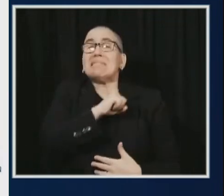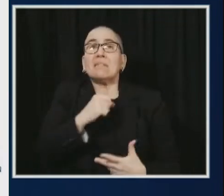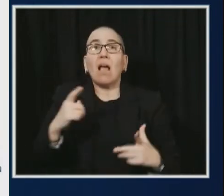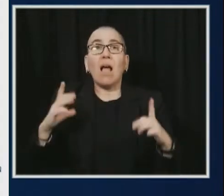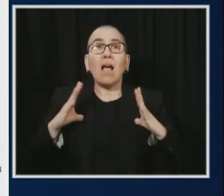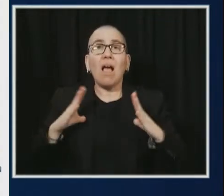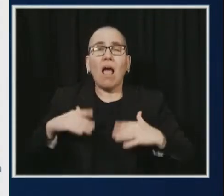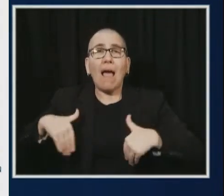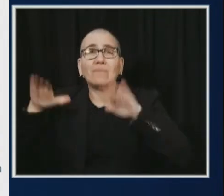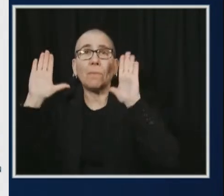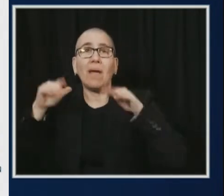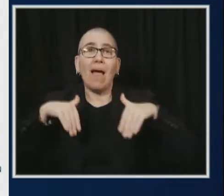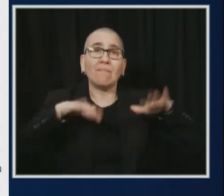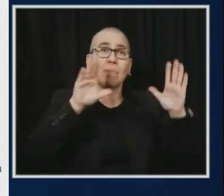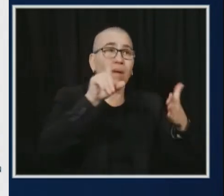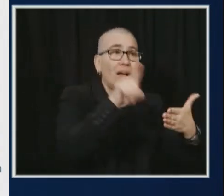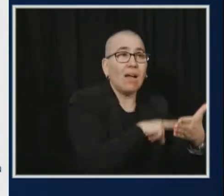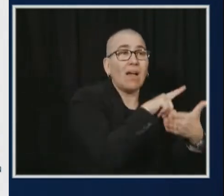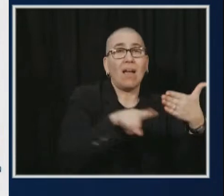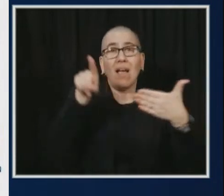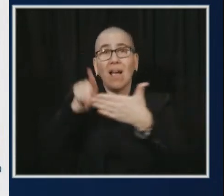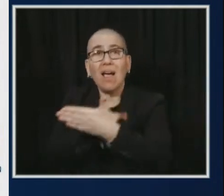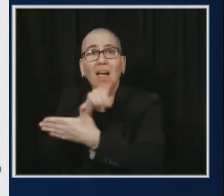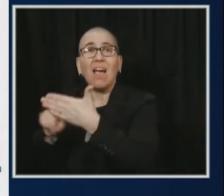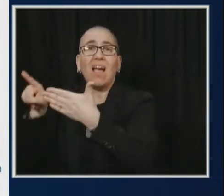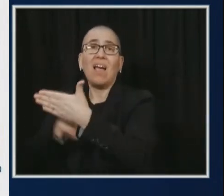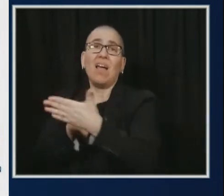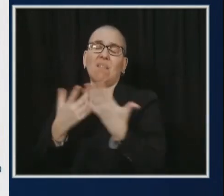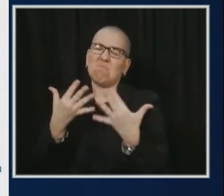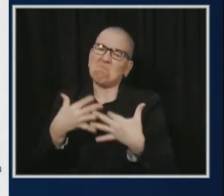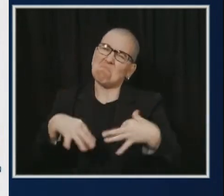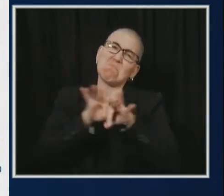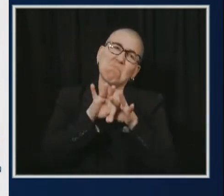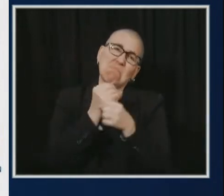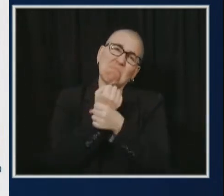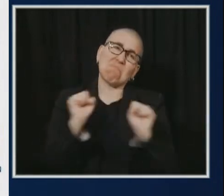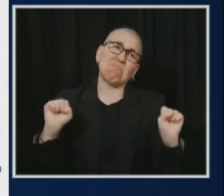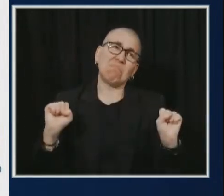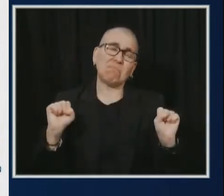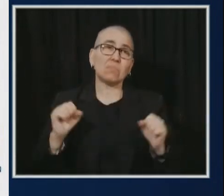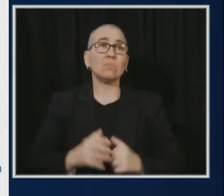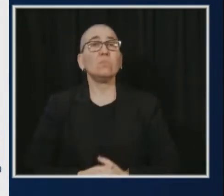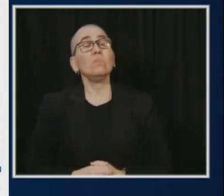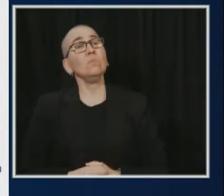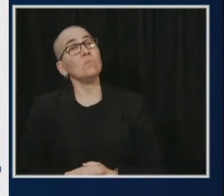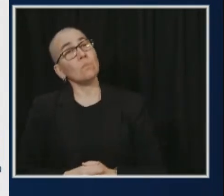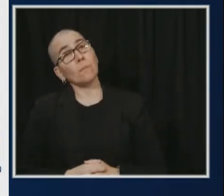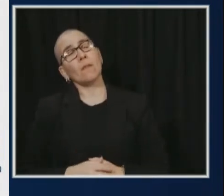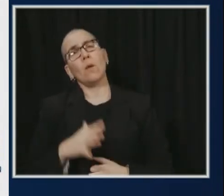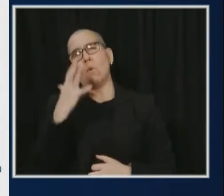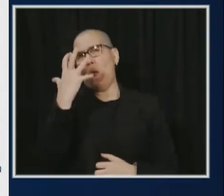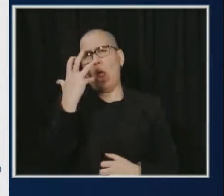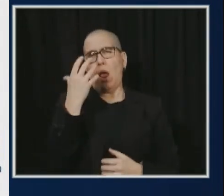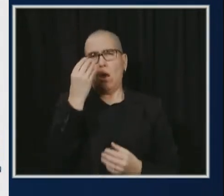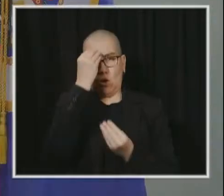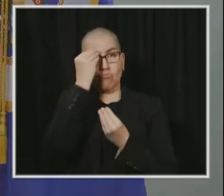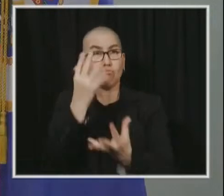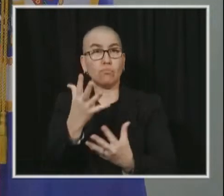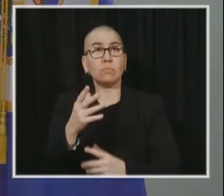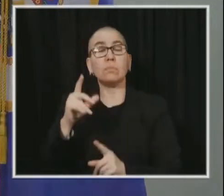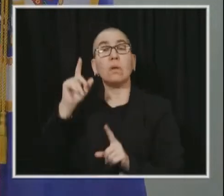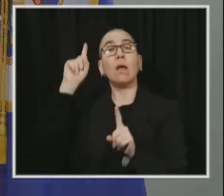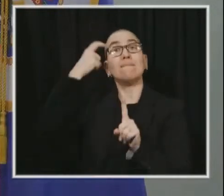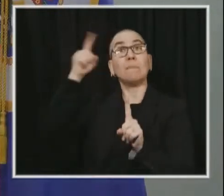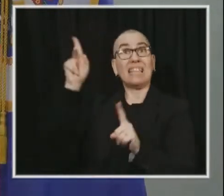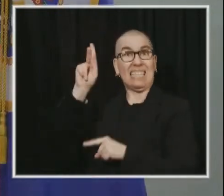lives. One of the things we hear, and I want to just be clear, I talked with a good friend of mine the other night, the governor of Kentucky, Andy Beshear, and